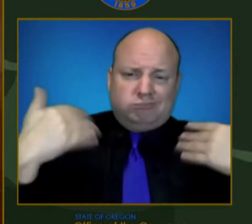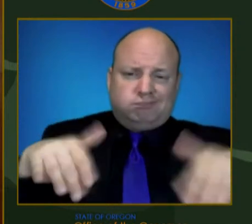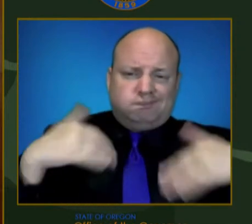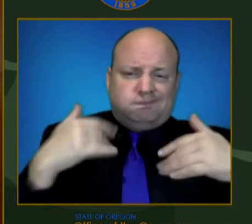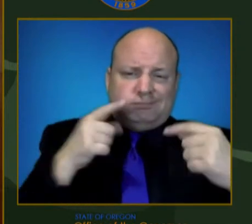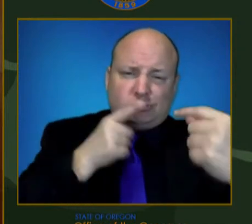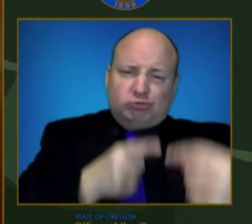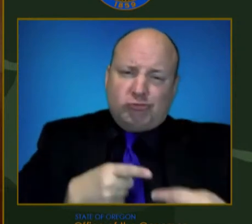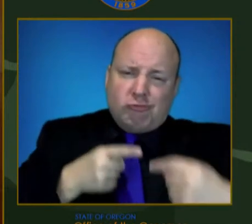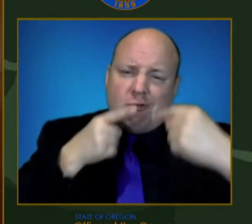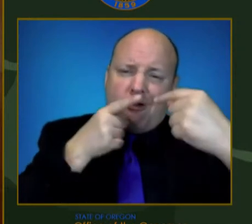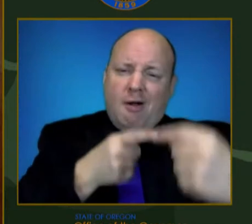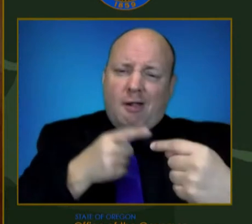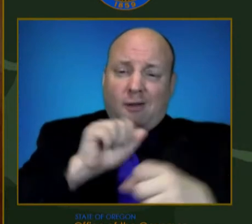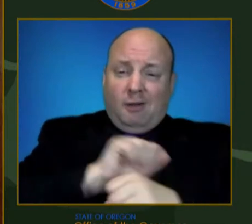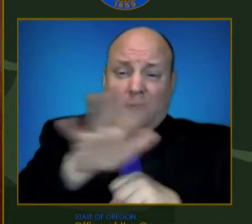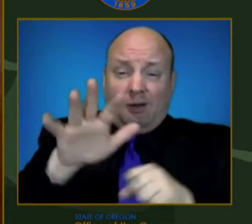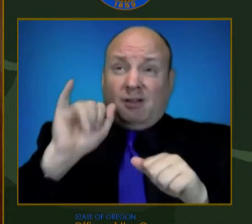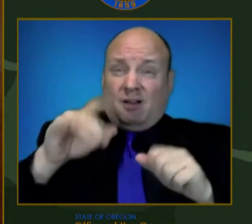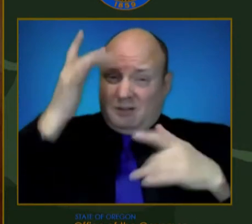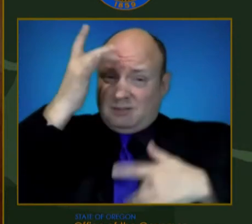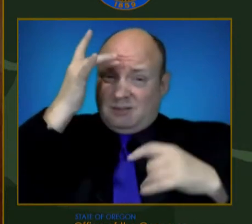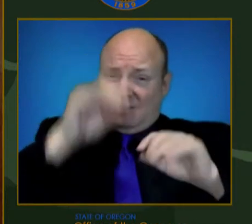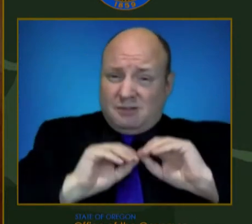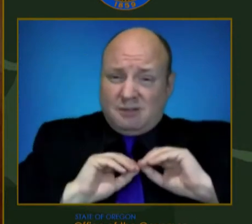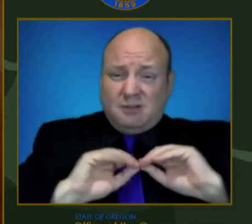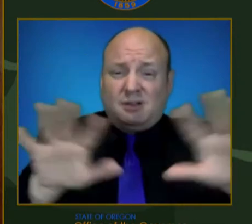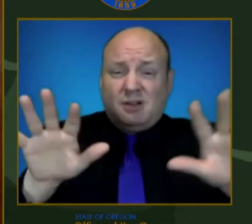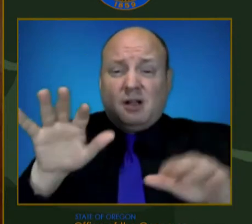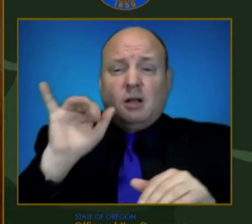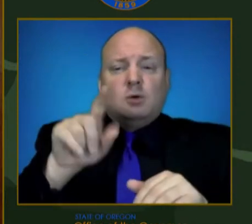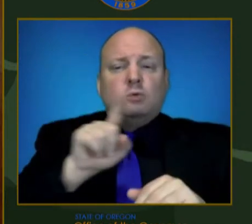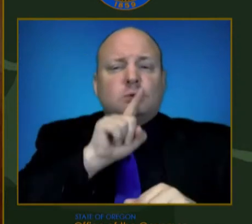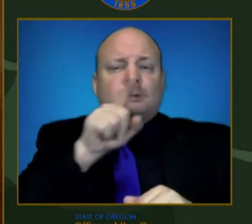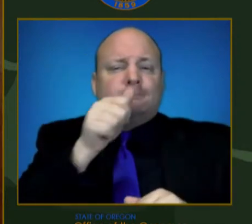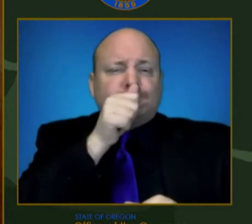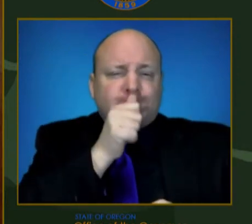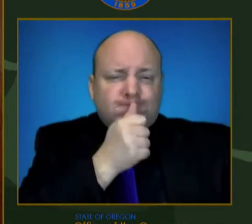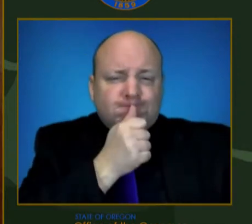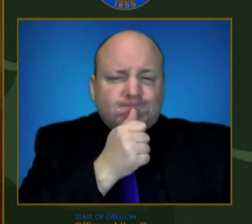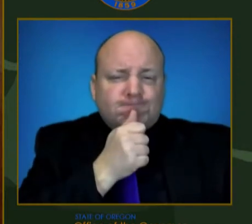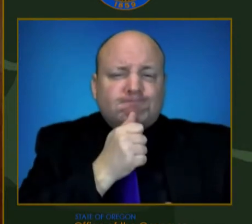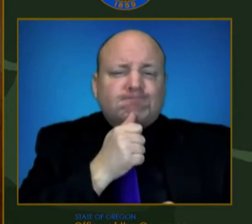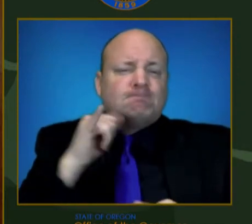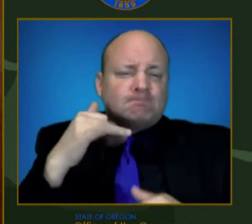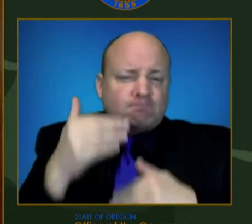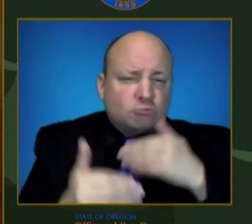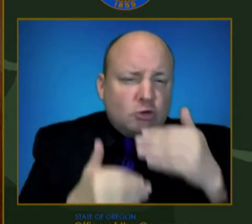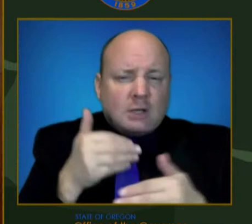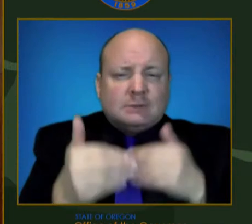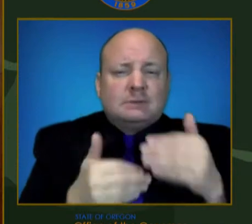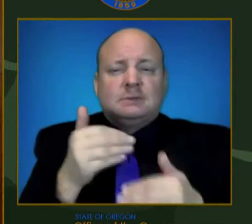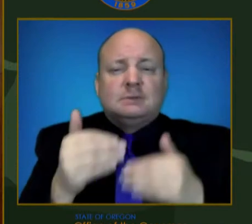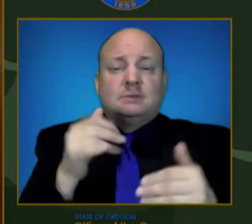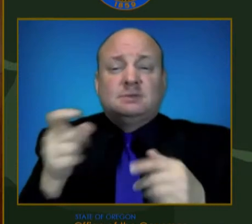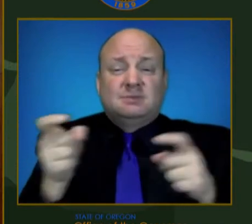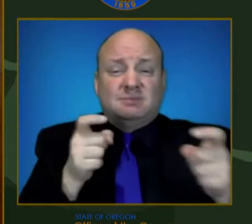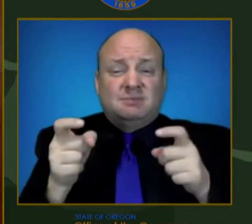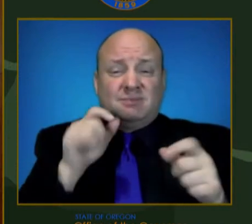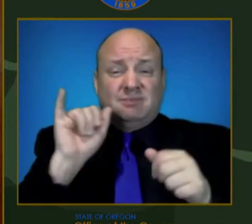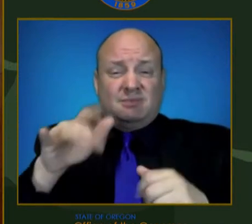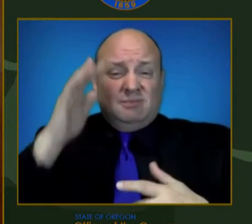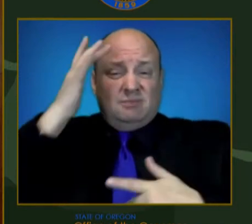pandemic, Oregon continues to prevail. From its onset, managing the pandemic